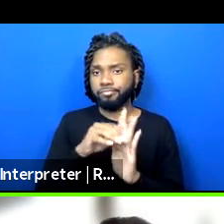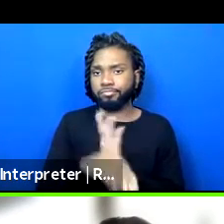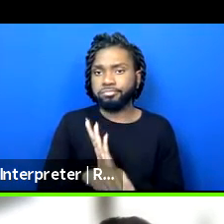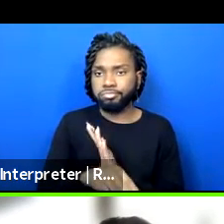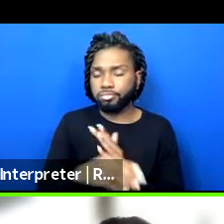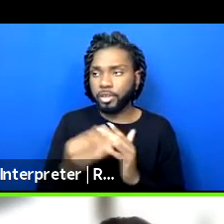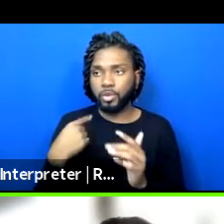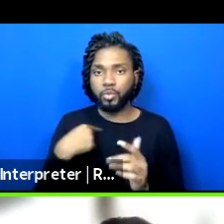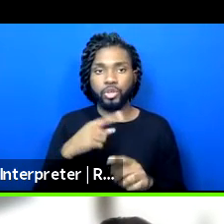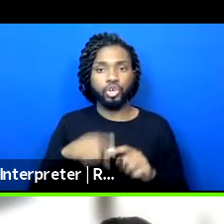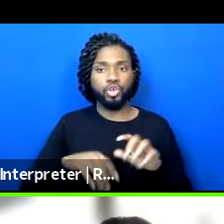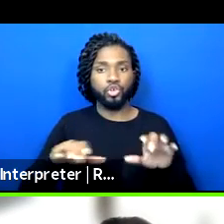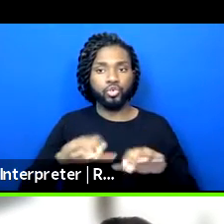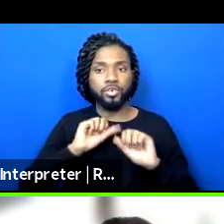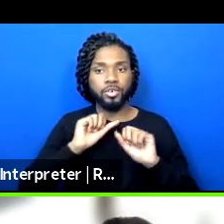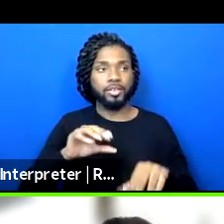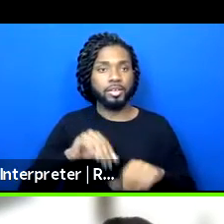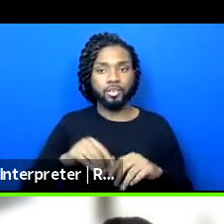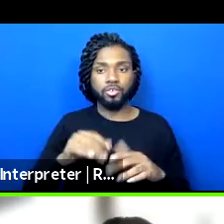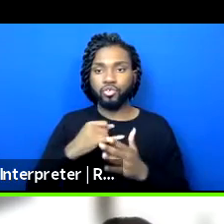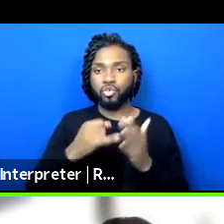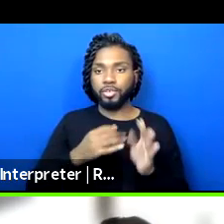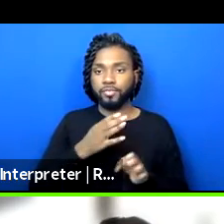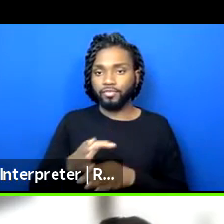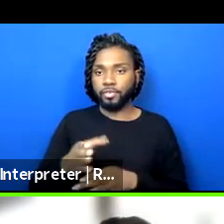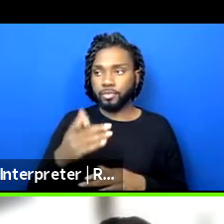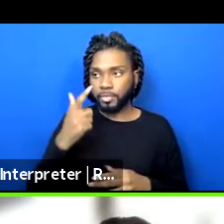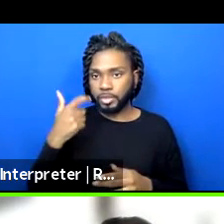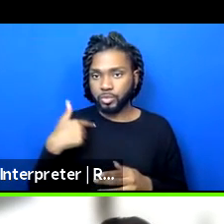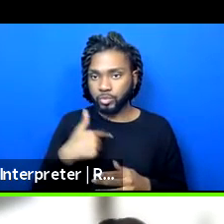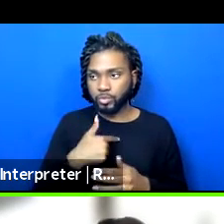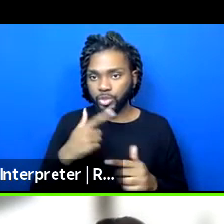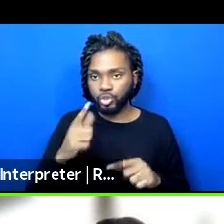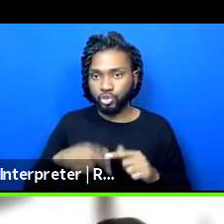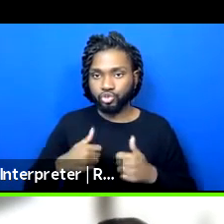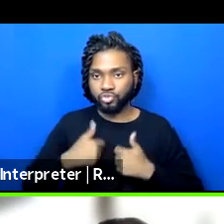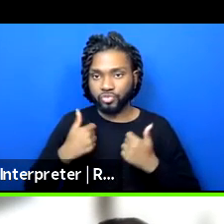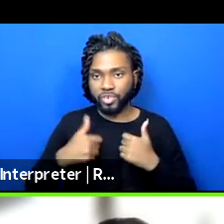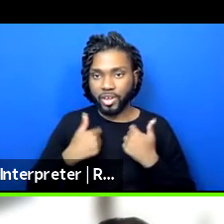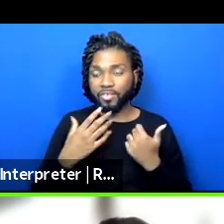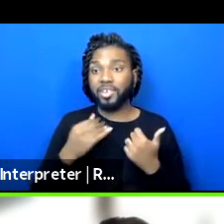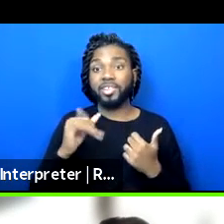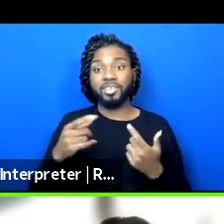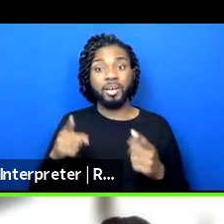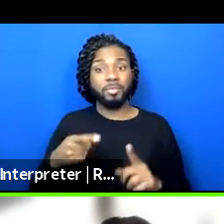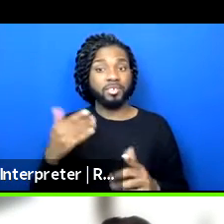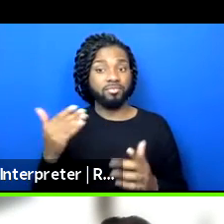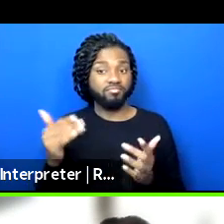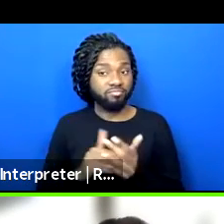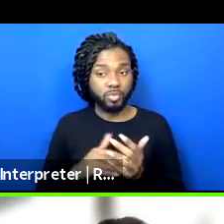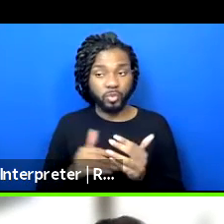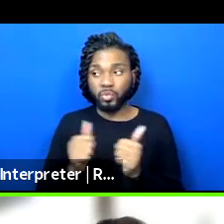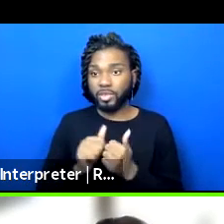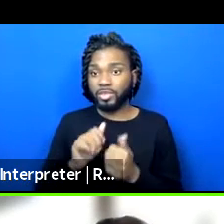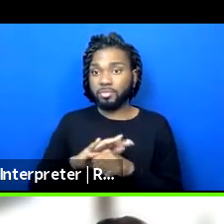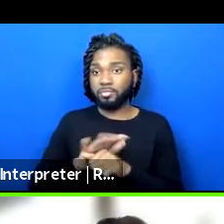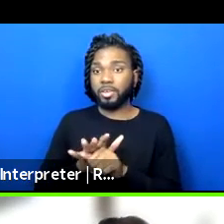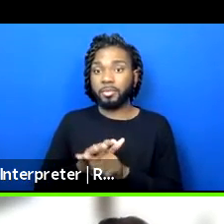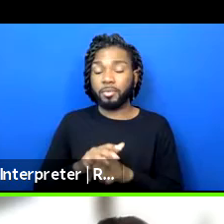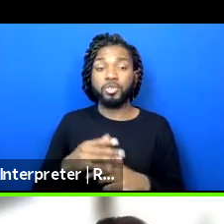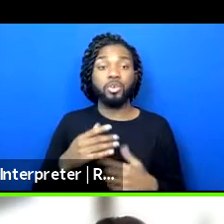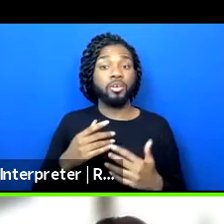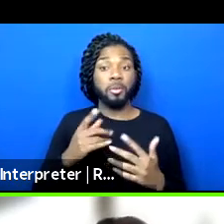anything in the arts field because there was no way to survive. And it's happening again with the pandemic. So as soon as we started to get some